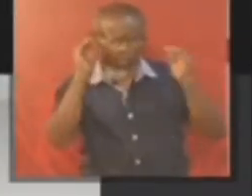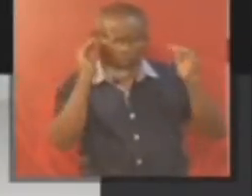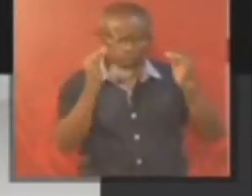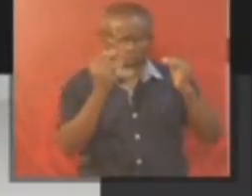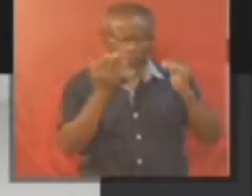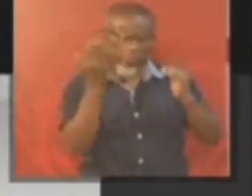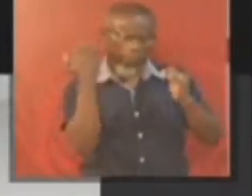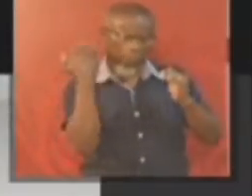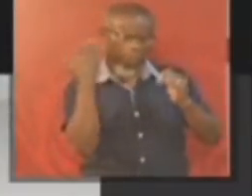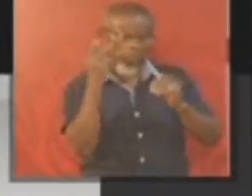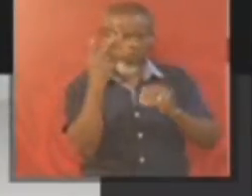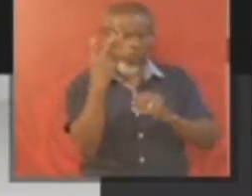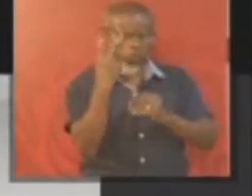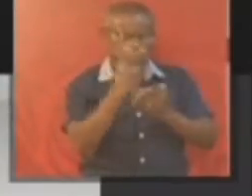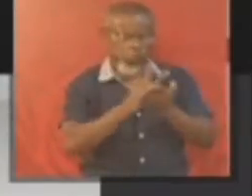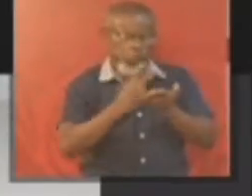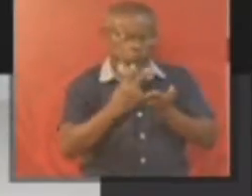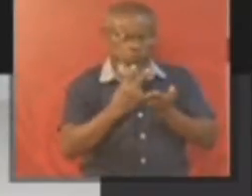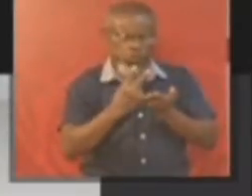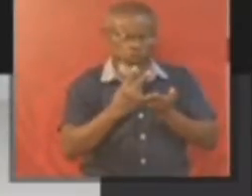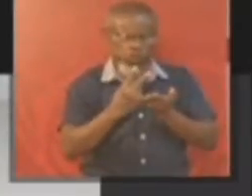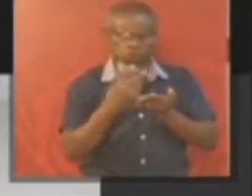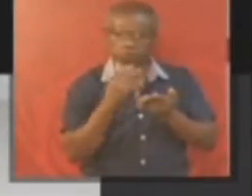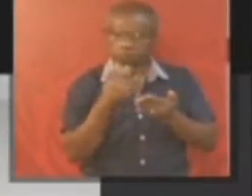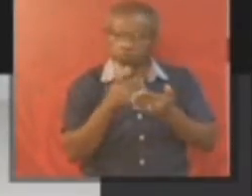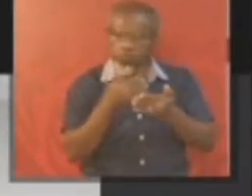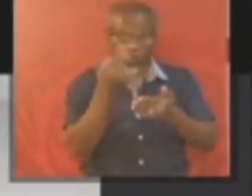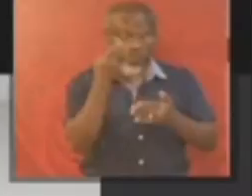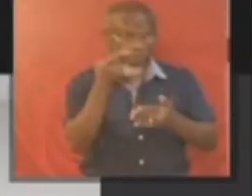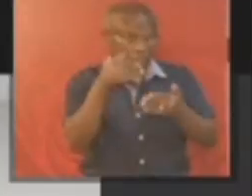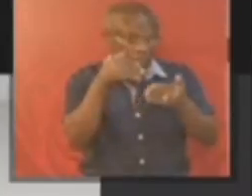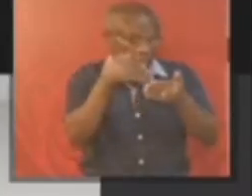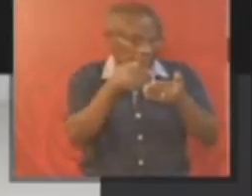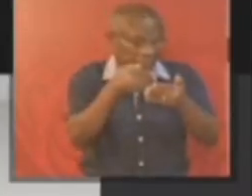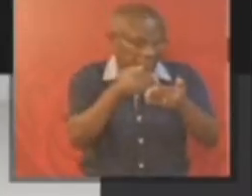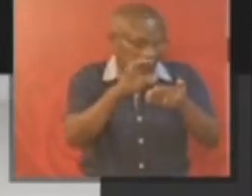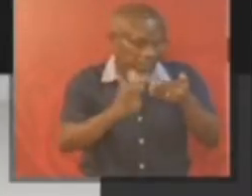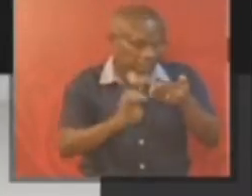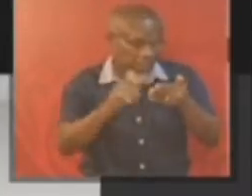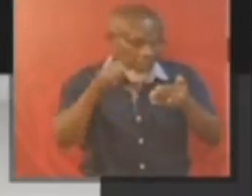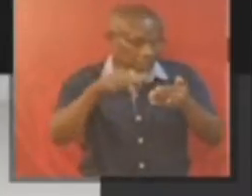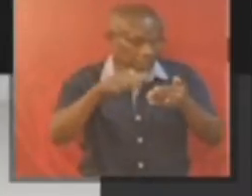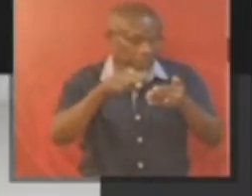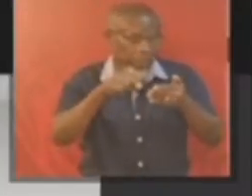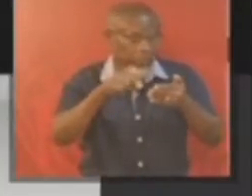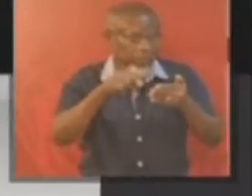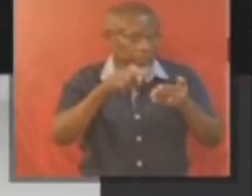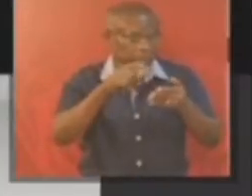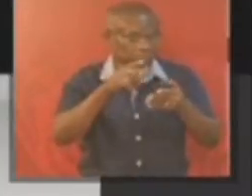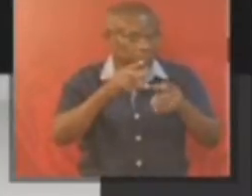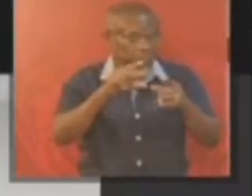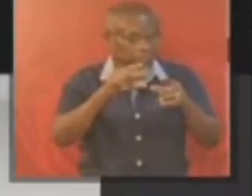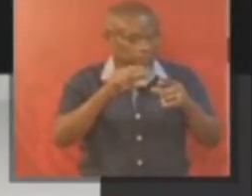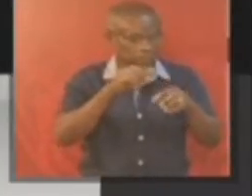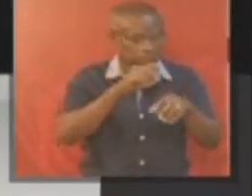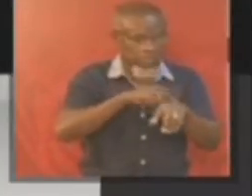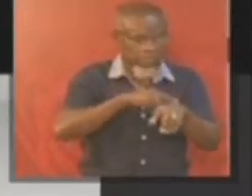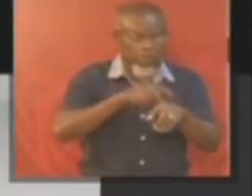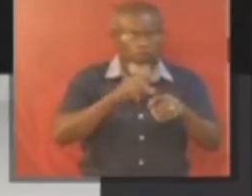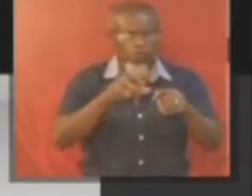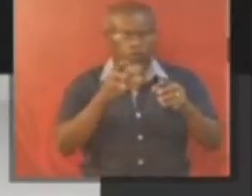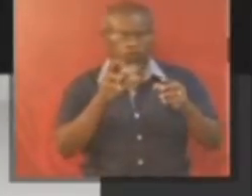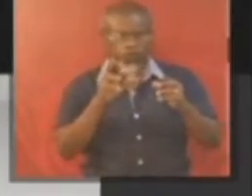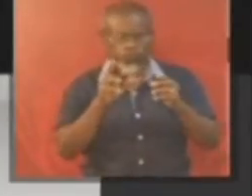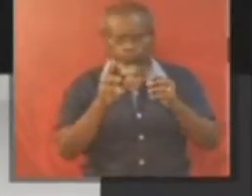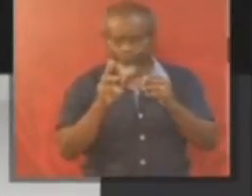I ask this as we come to nearing the end of this period of restrictions. And secondly, we